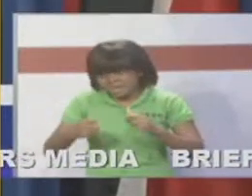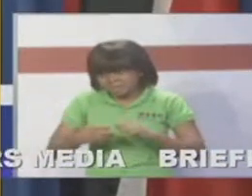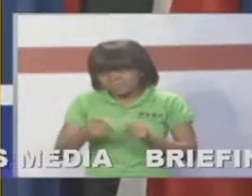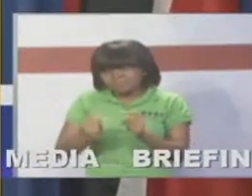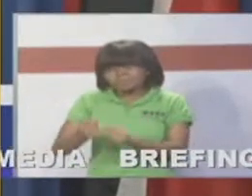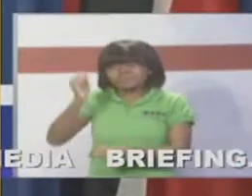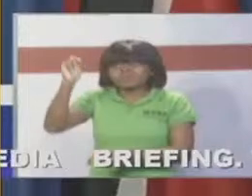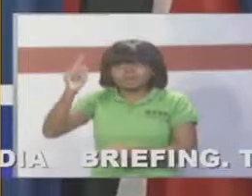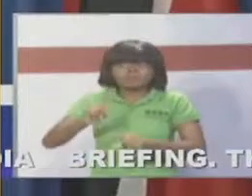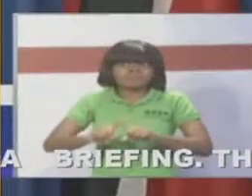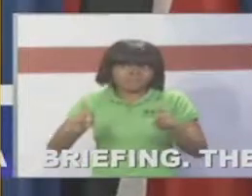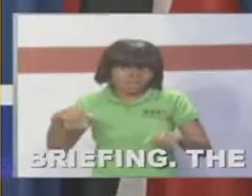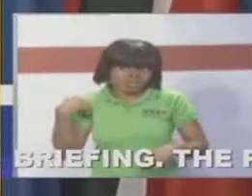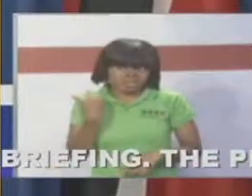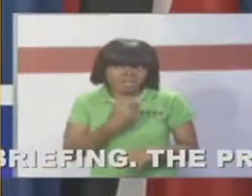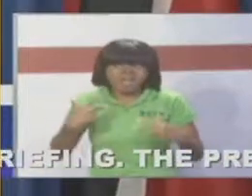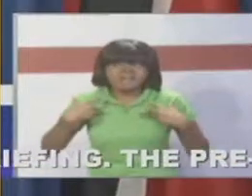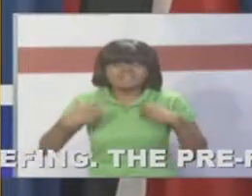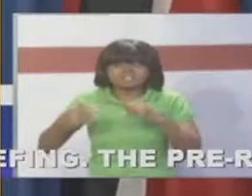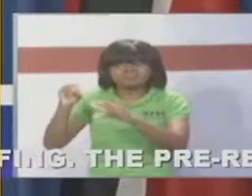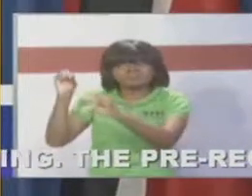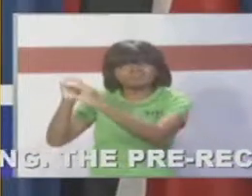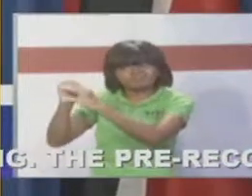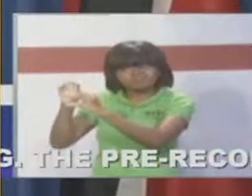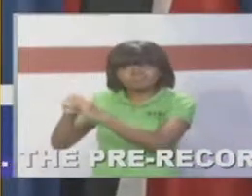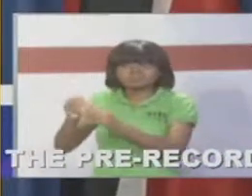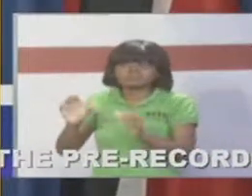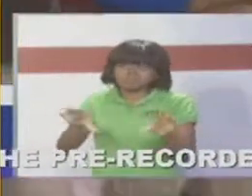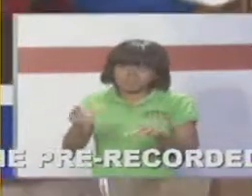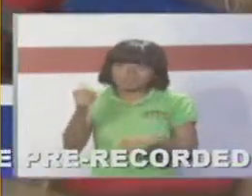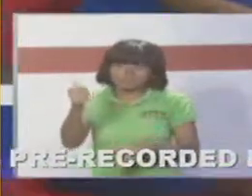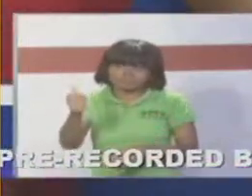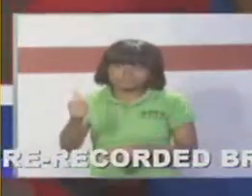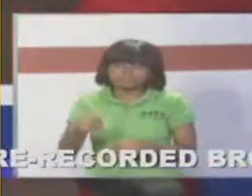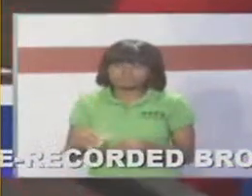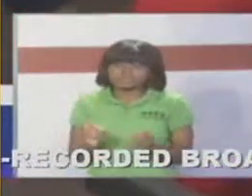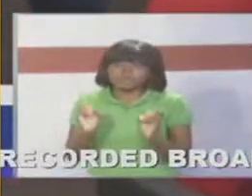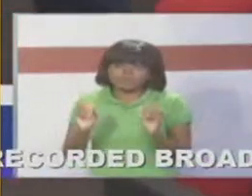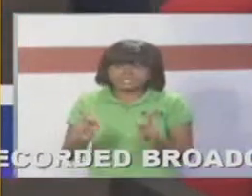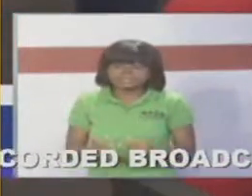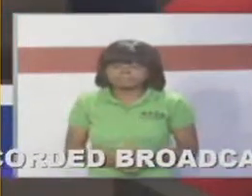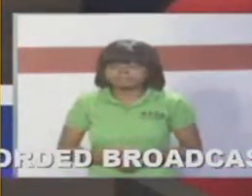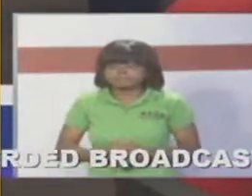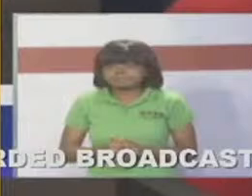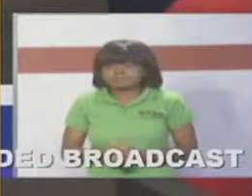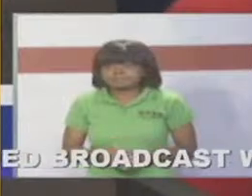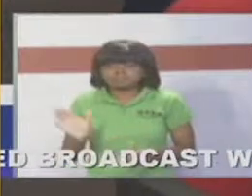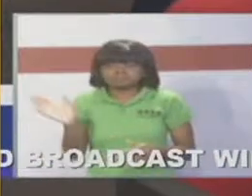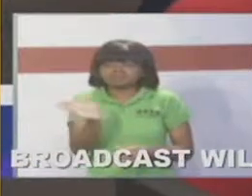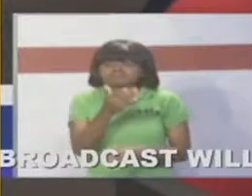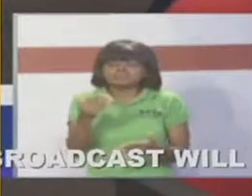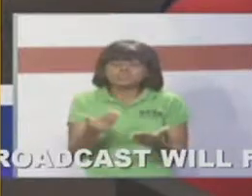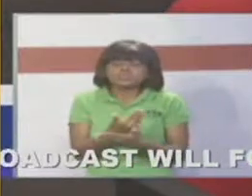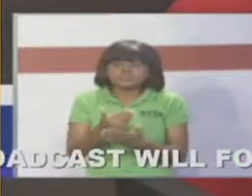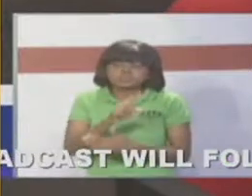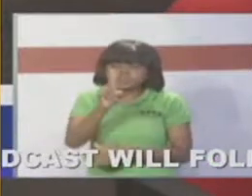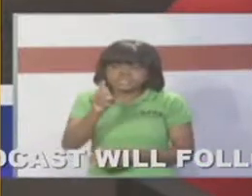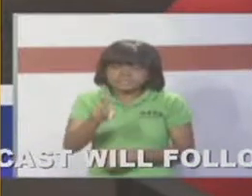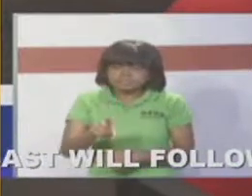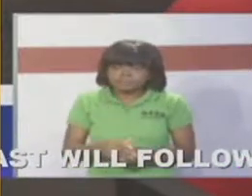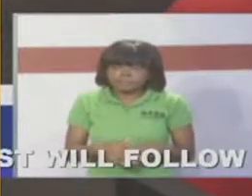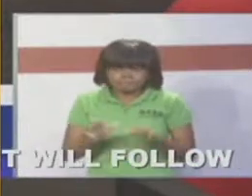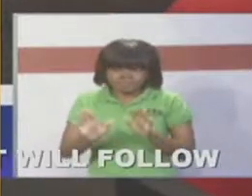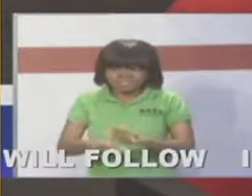with children being away from the classroom, a lot of them are also away from our cricket fields and our football fields, basketball courts, and